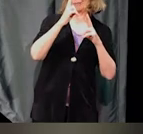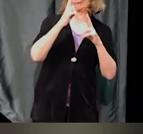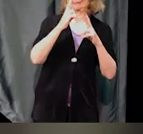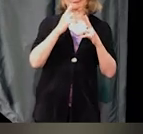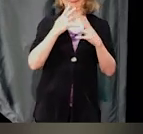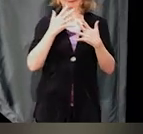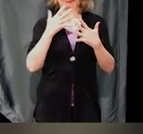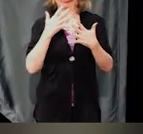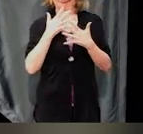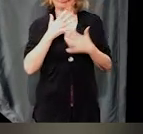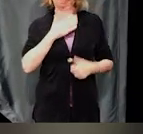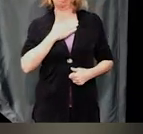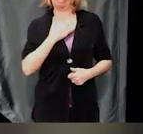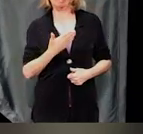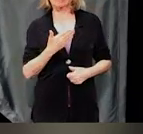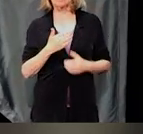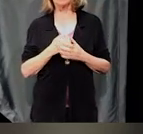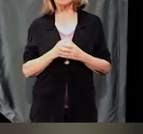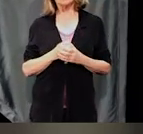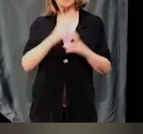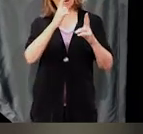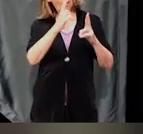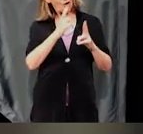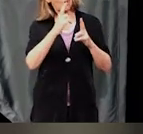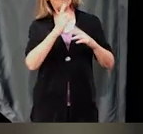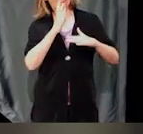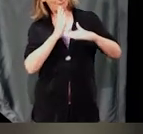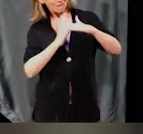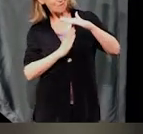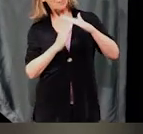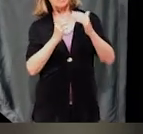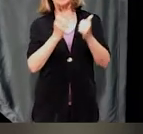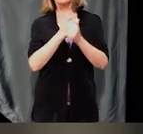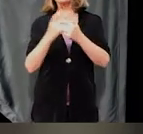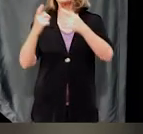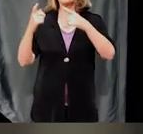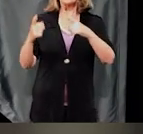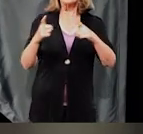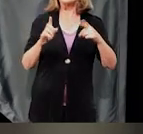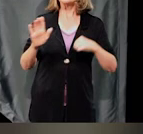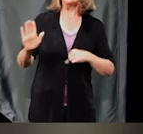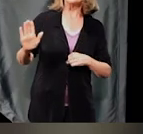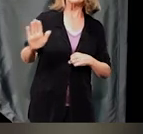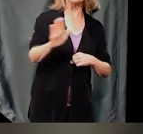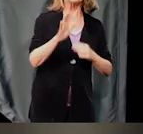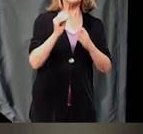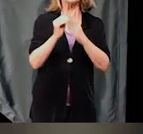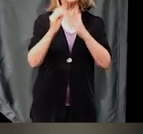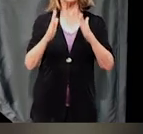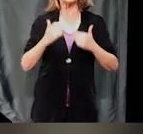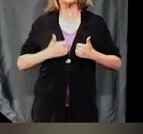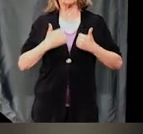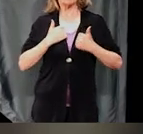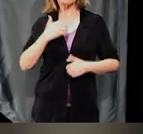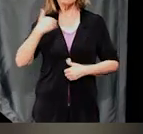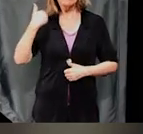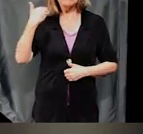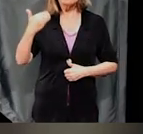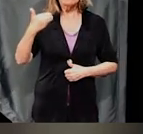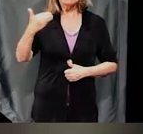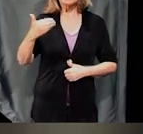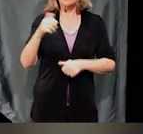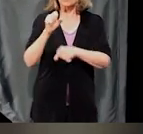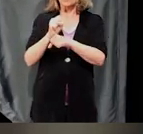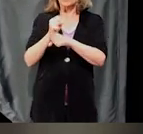terrified. I was honored and humbled because with everything that goes on in the lives of my students on a regular basis, working